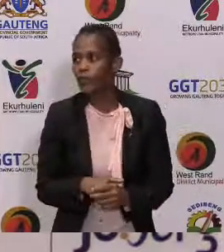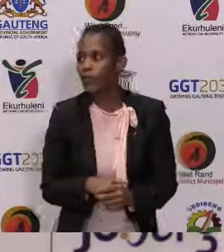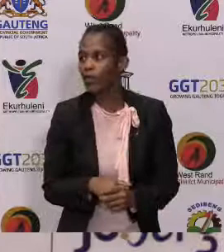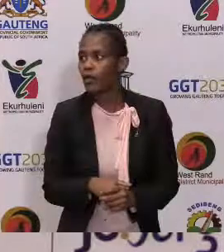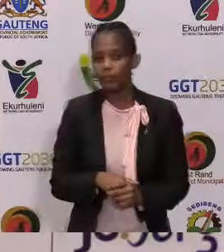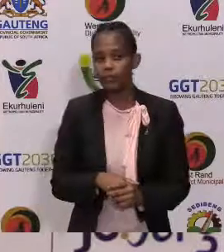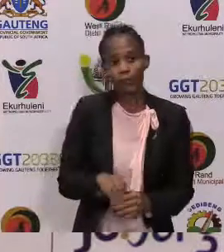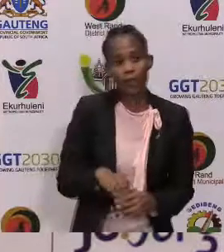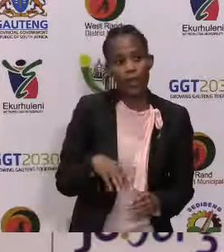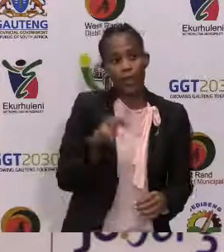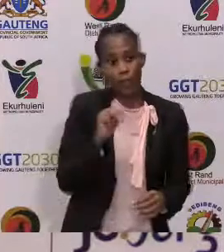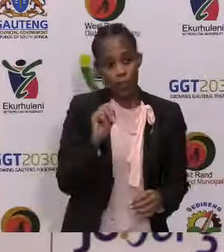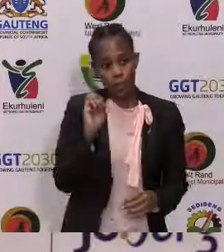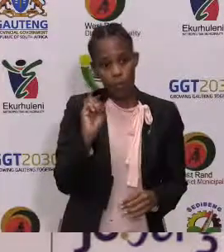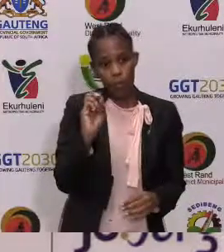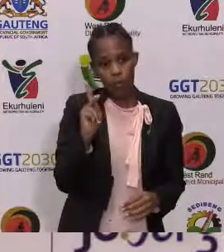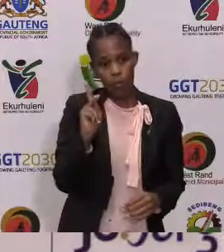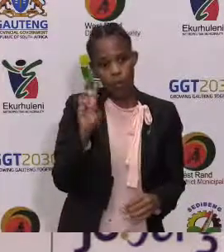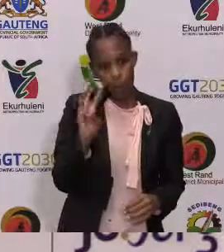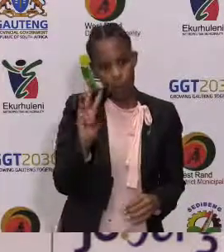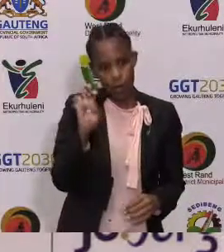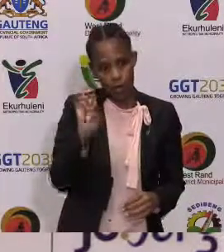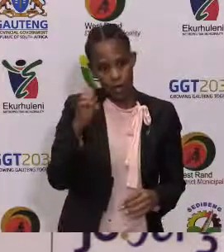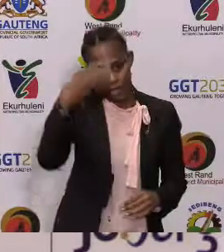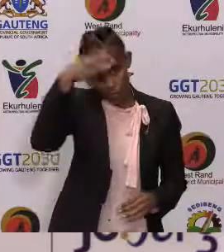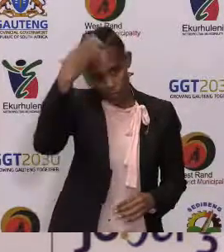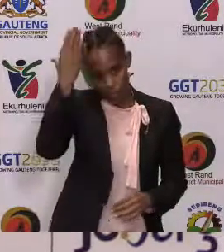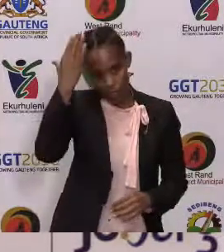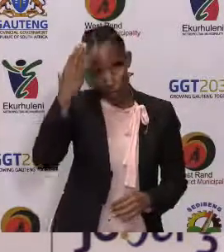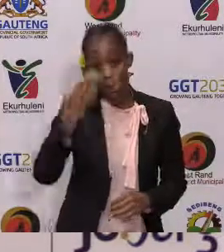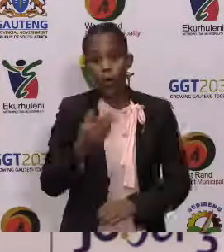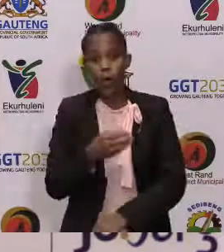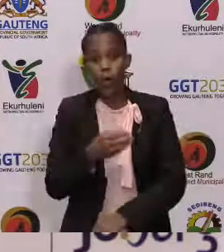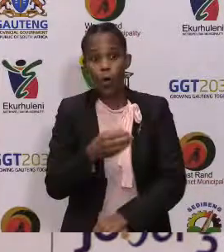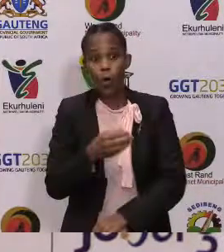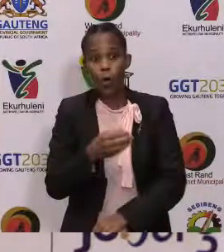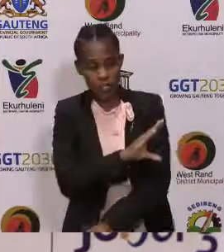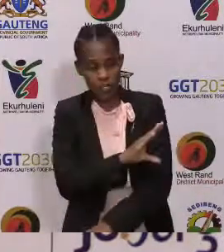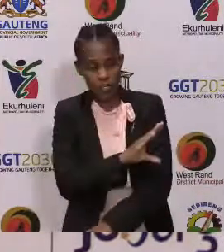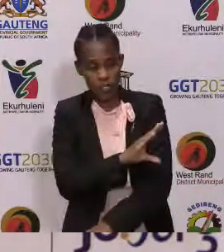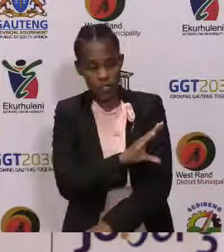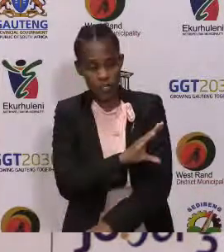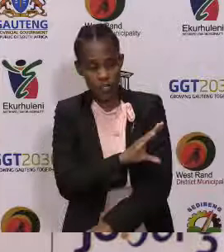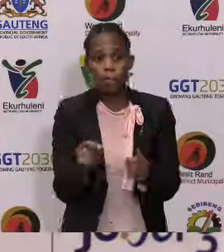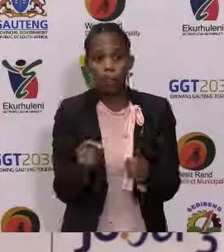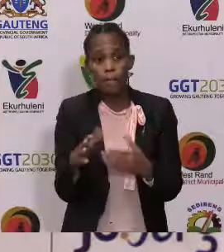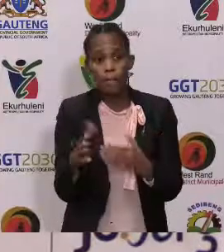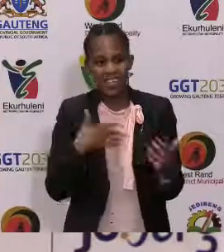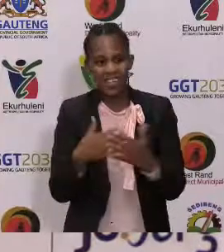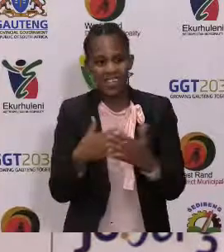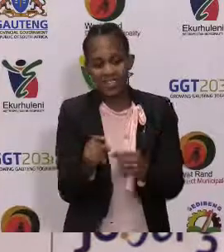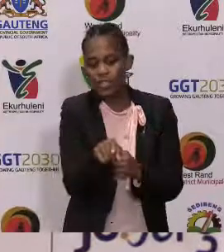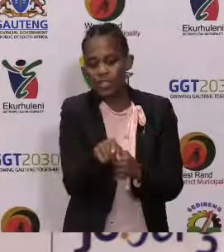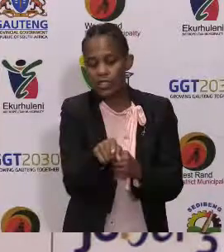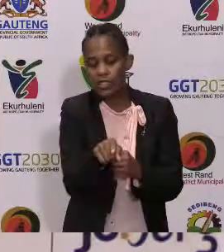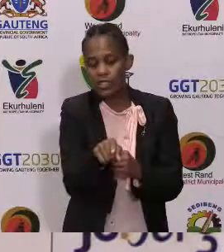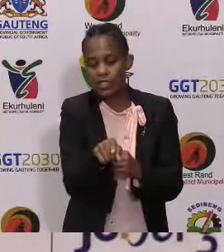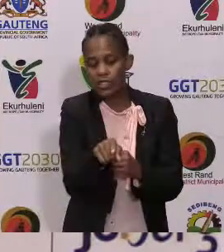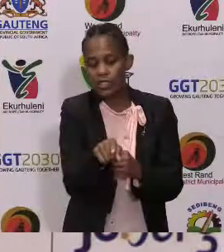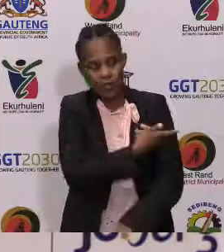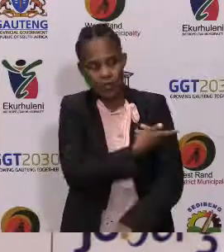Ms. Mupe, you are the chief official in charge of vaccination. Can you summarize it?